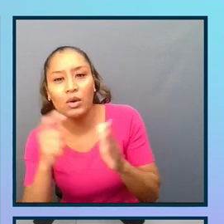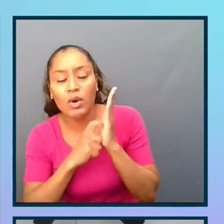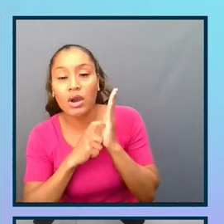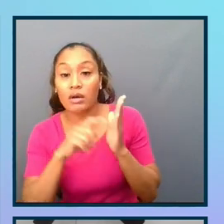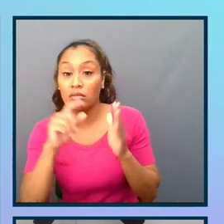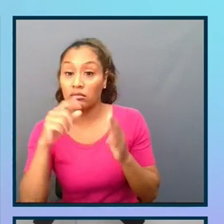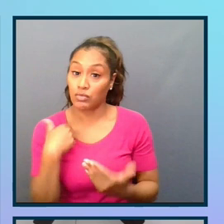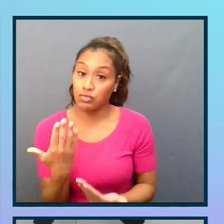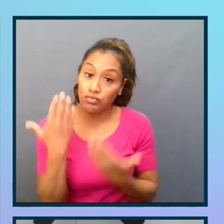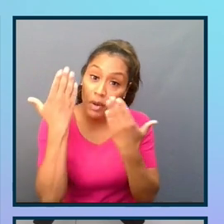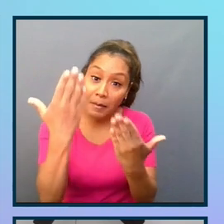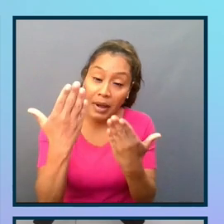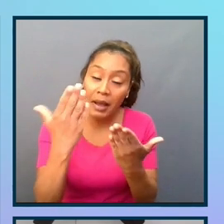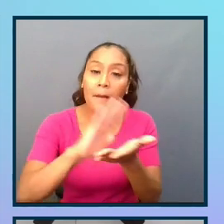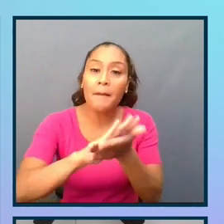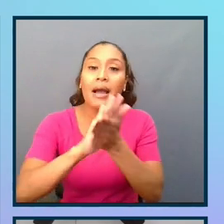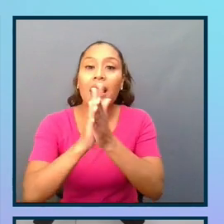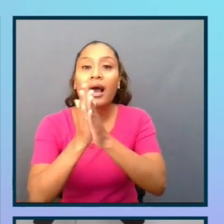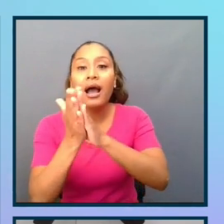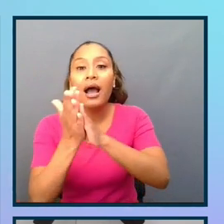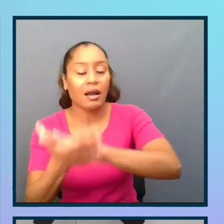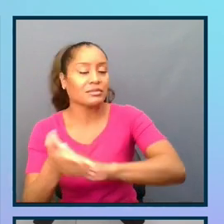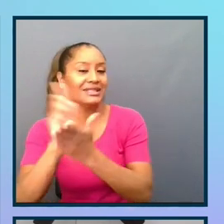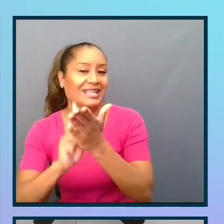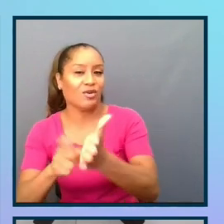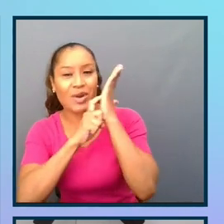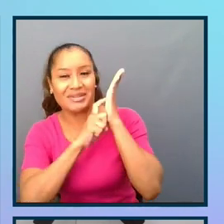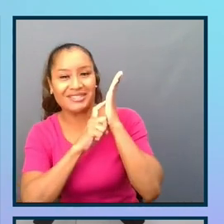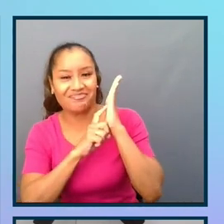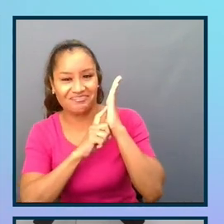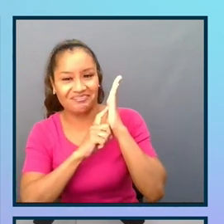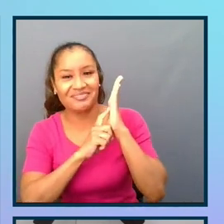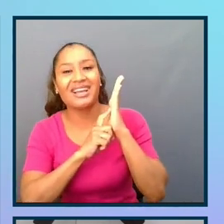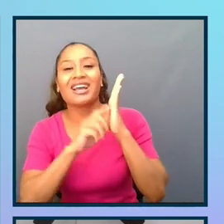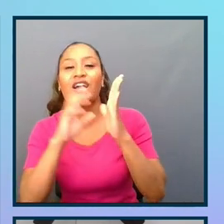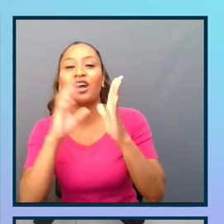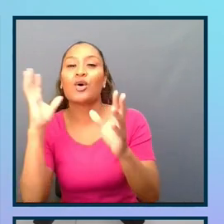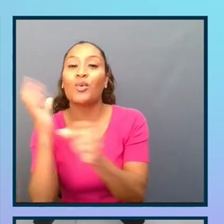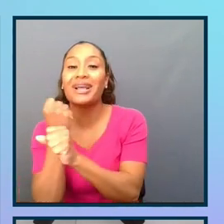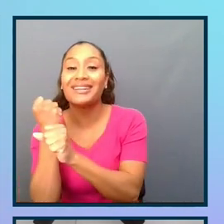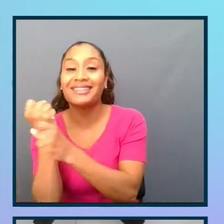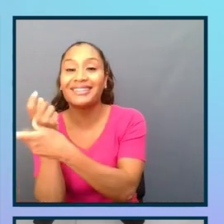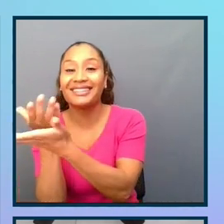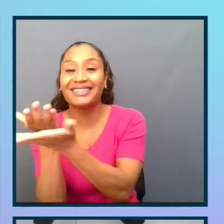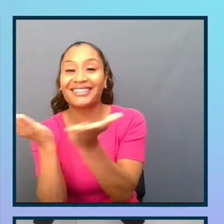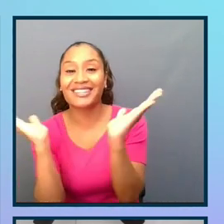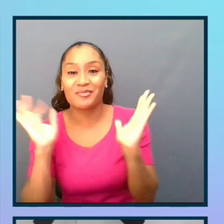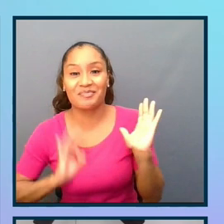recommendation turned design system requirements, and therefore a win for all the people that will benefit.